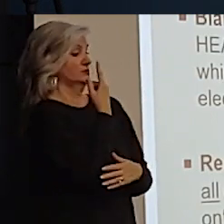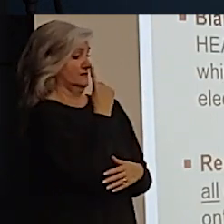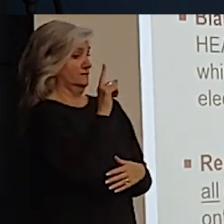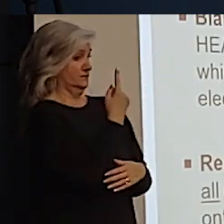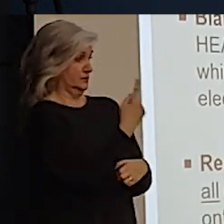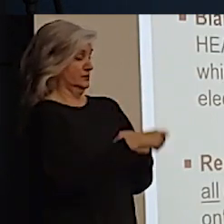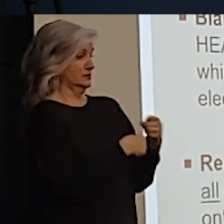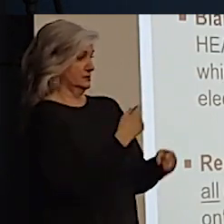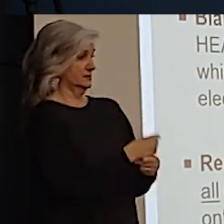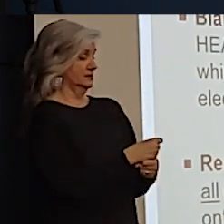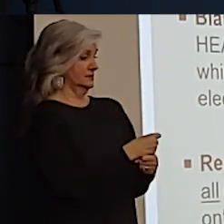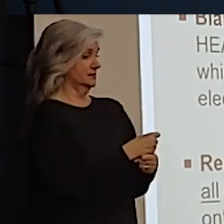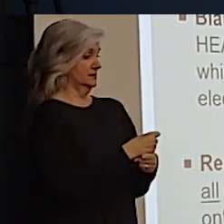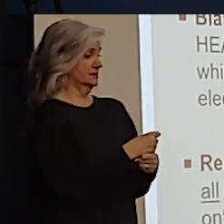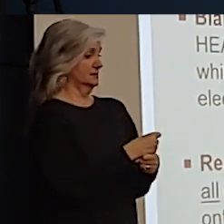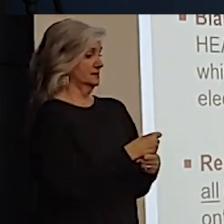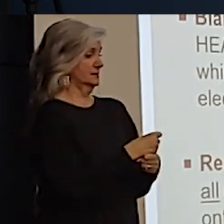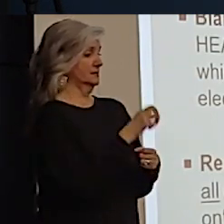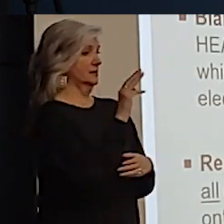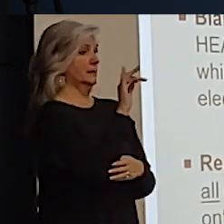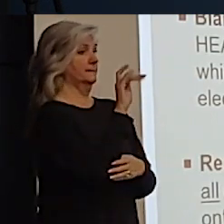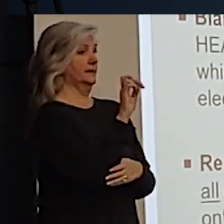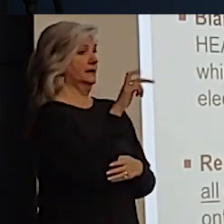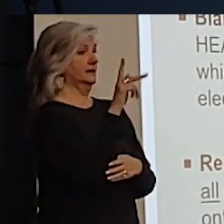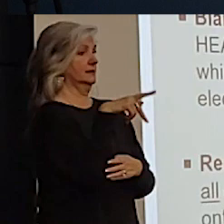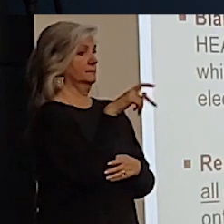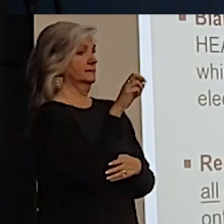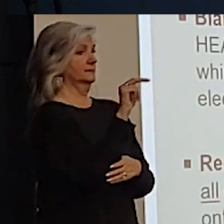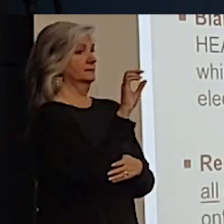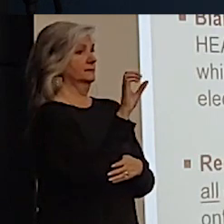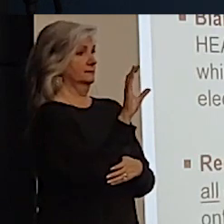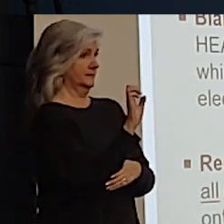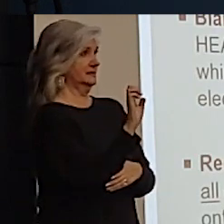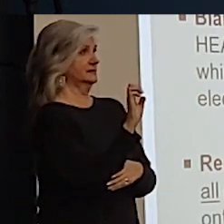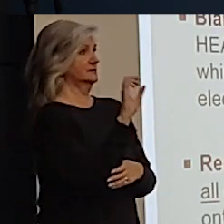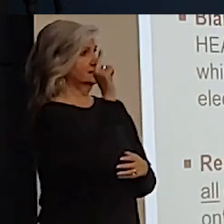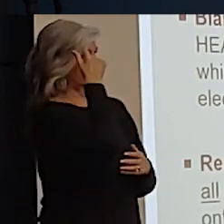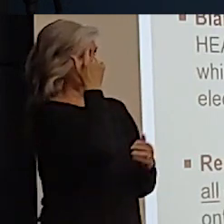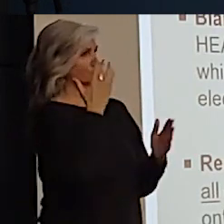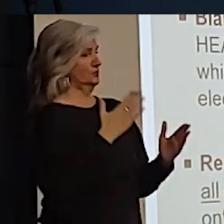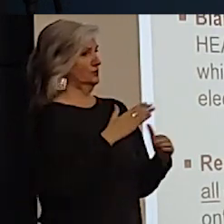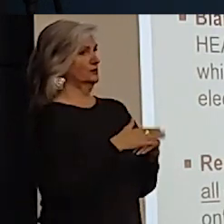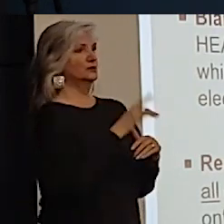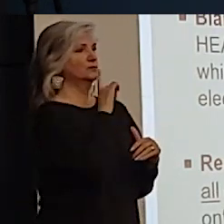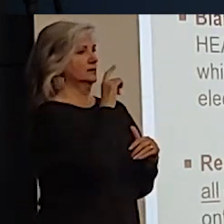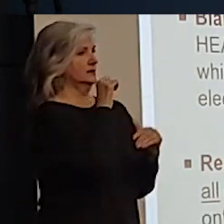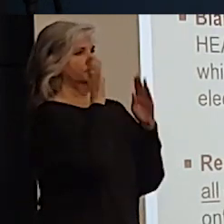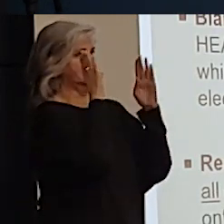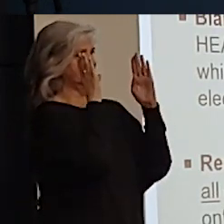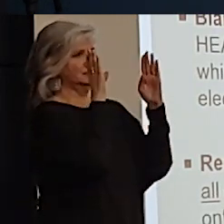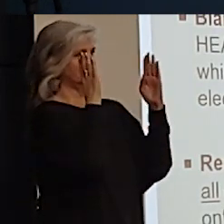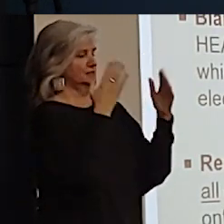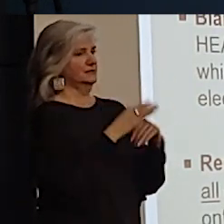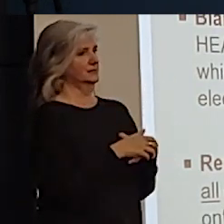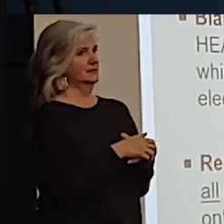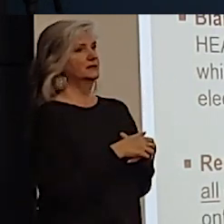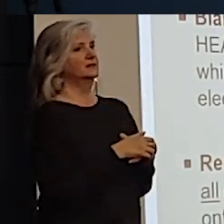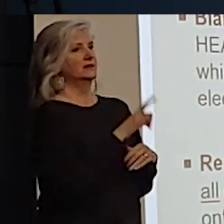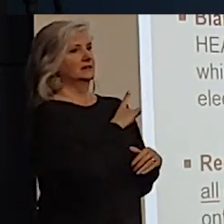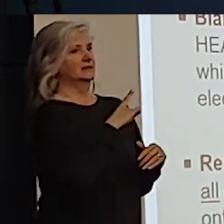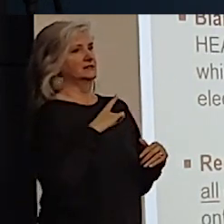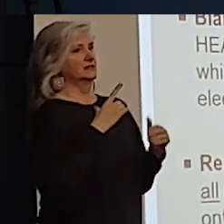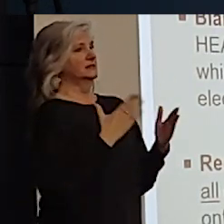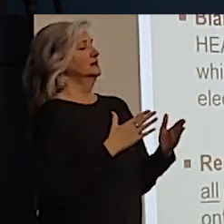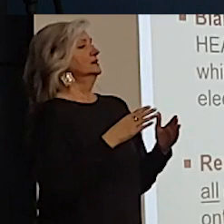of a Mike Pence governorship in the state of Indiana. Mike Pence wasn't really paying attention to what the legislature was